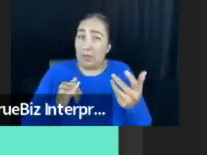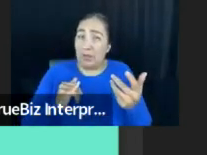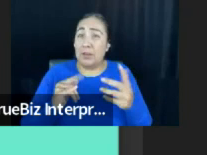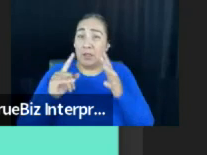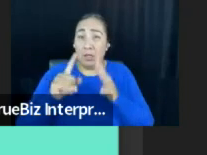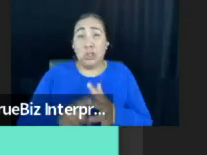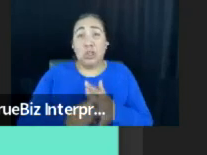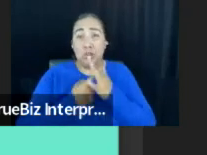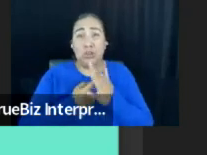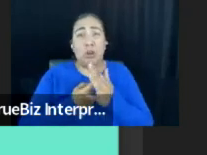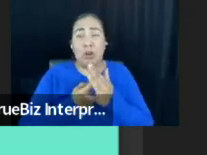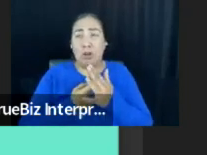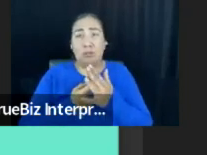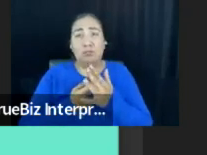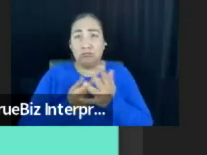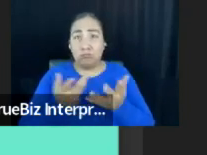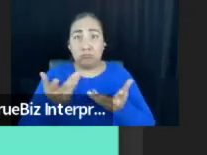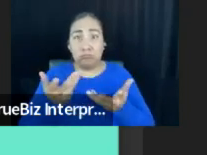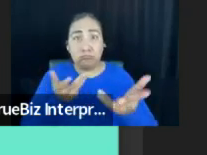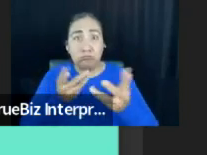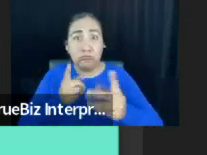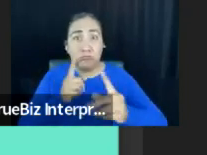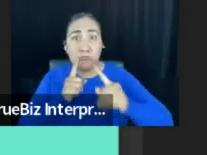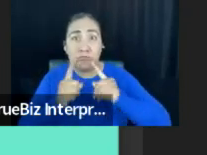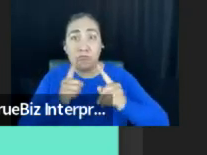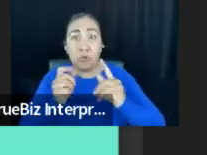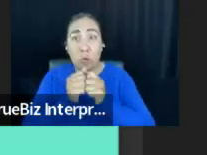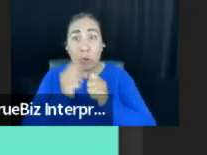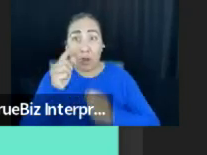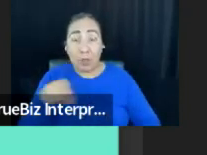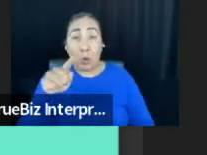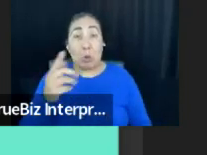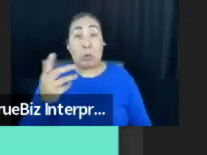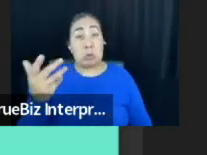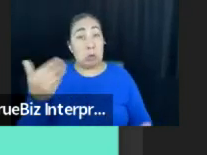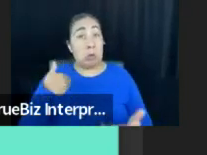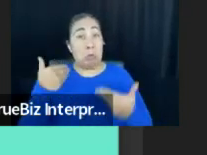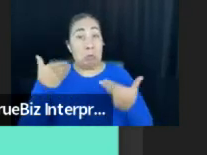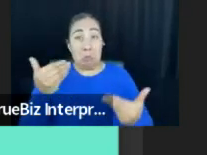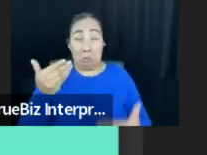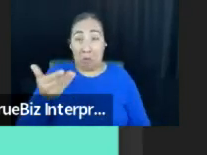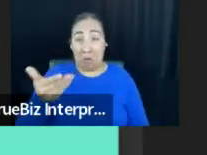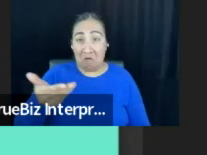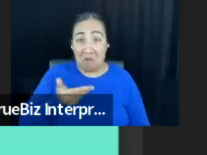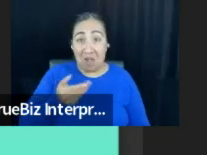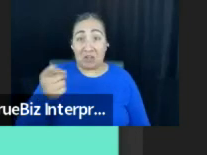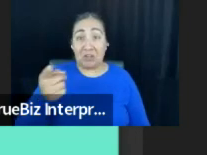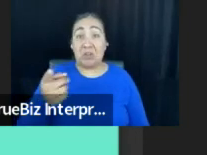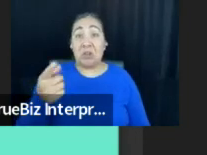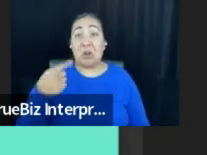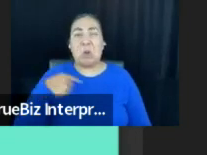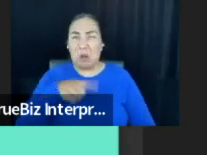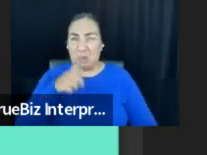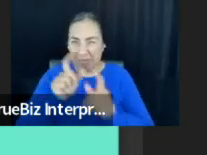this conversation with you. And so I want to invite you to take, we're going to change this from 10 minutes